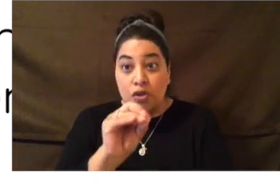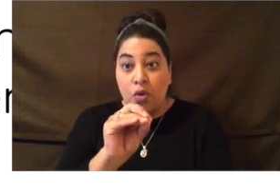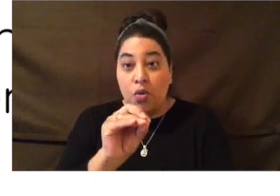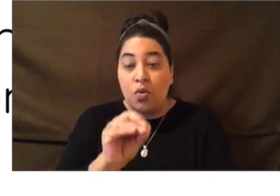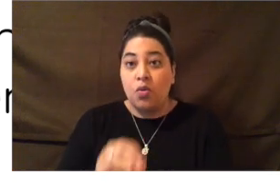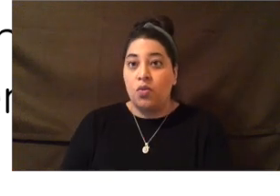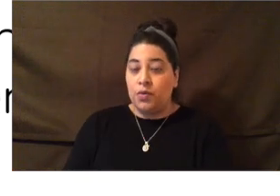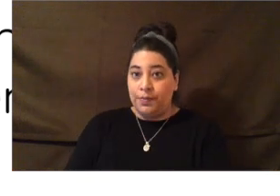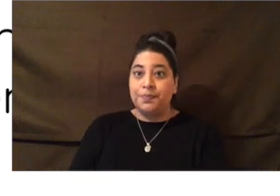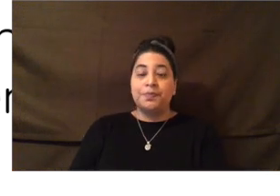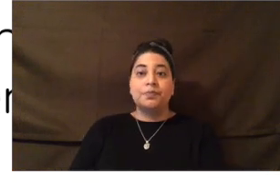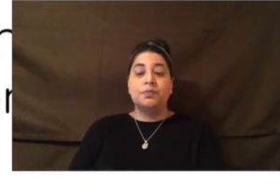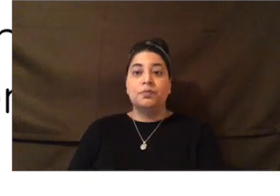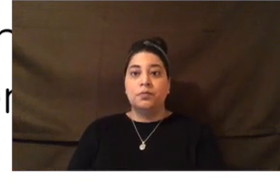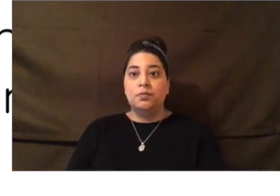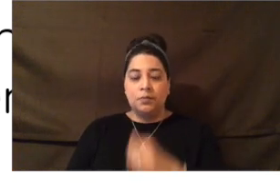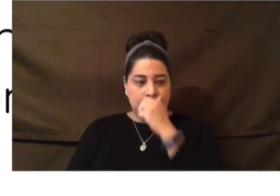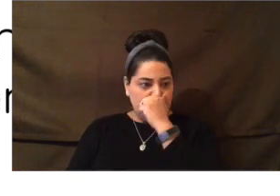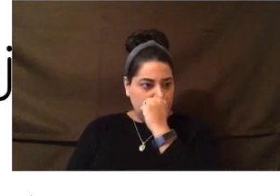clauses. Okay.